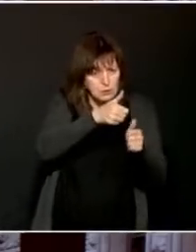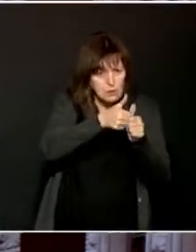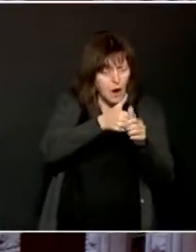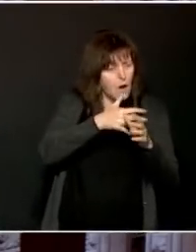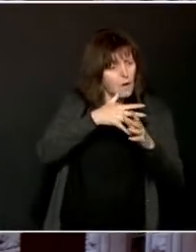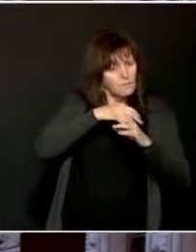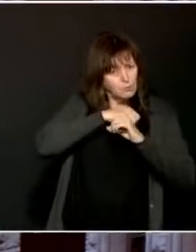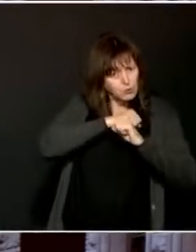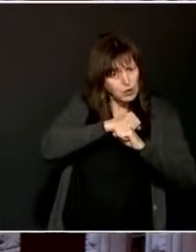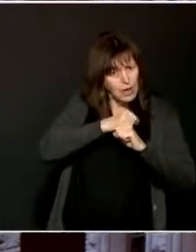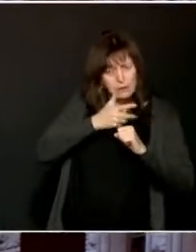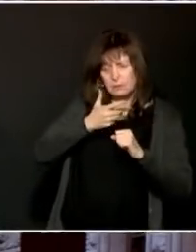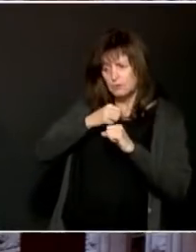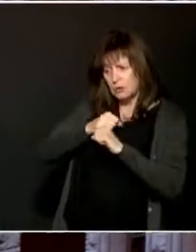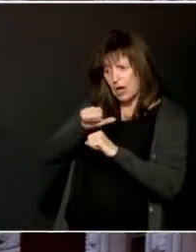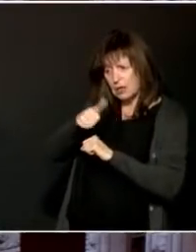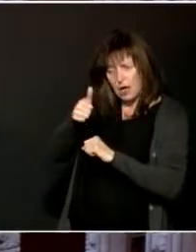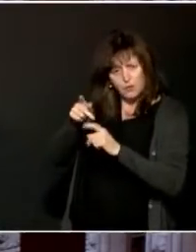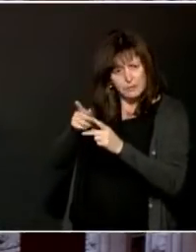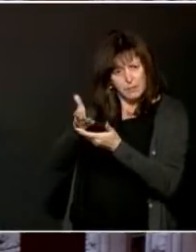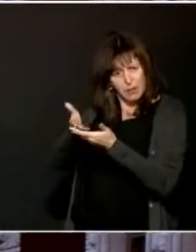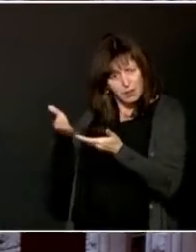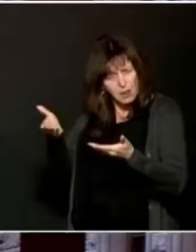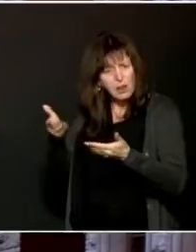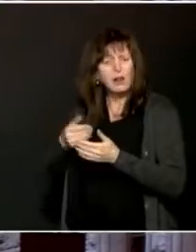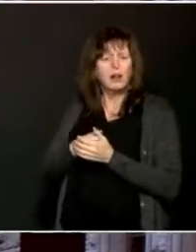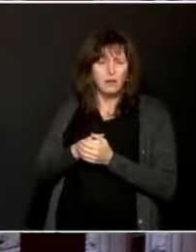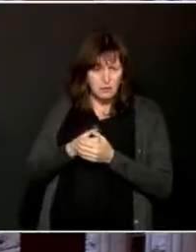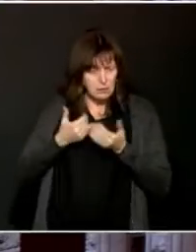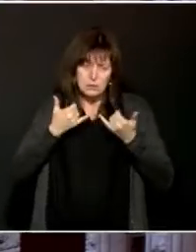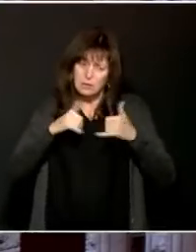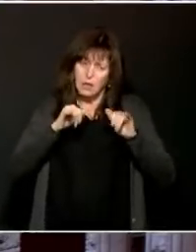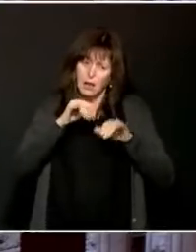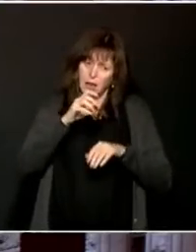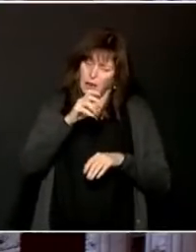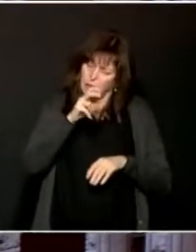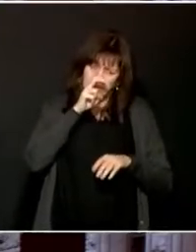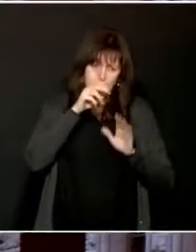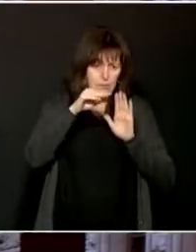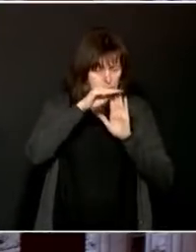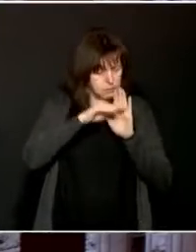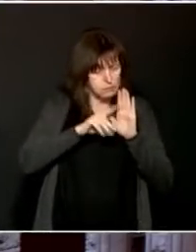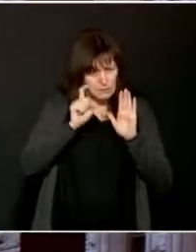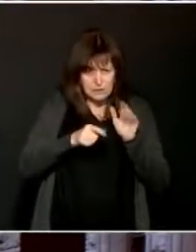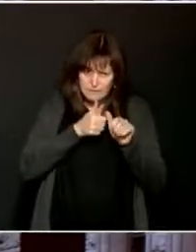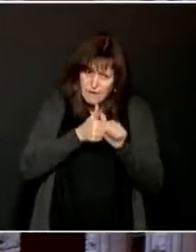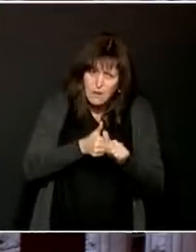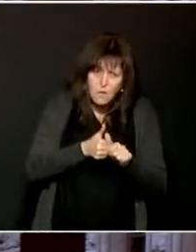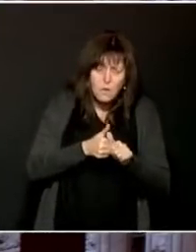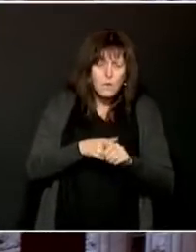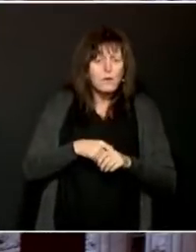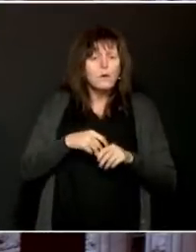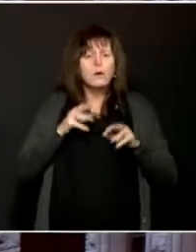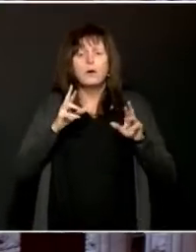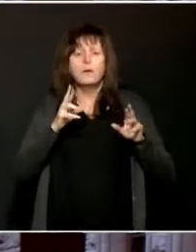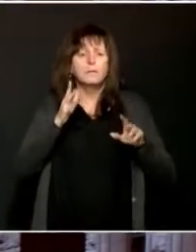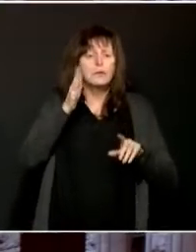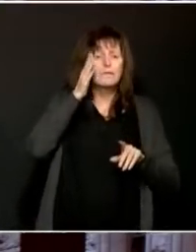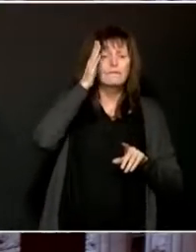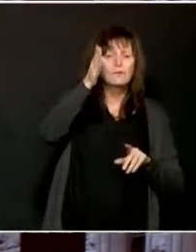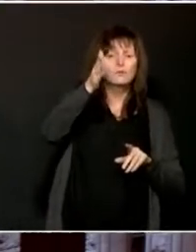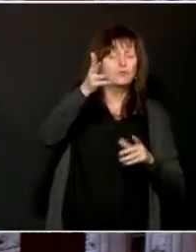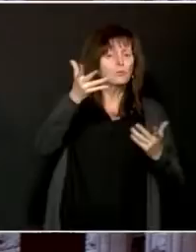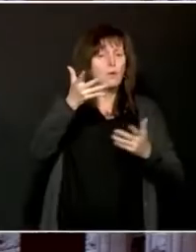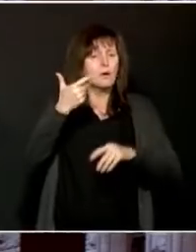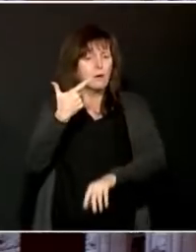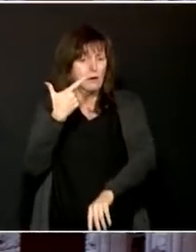these celebrations, still under time of constraint, that we hope in the future with vaccination we'll have a different world to deal with